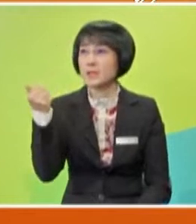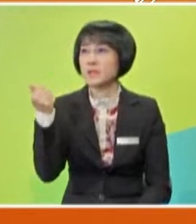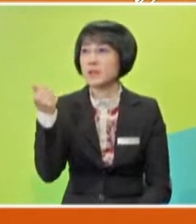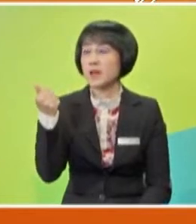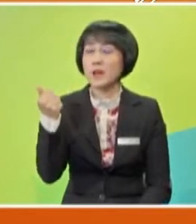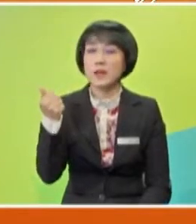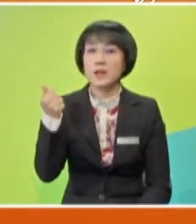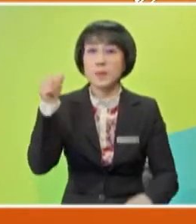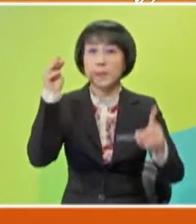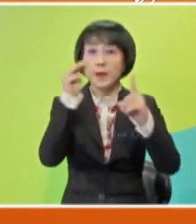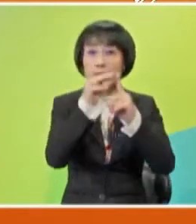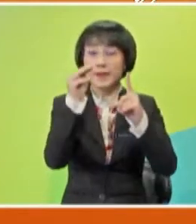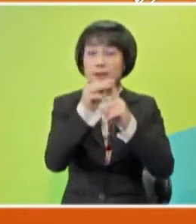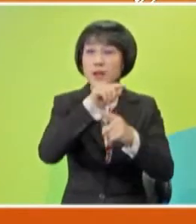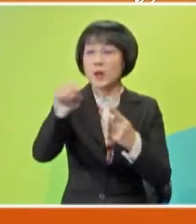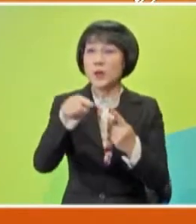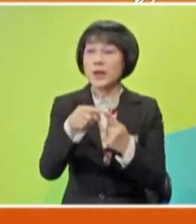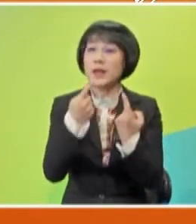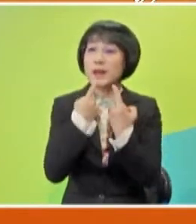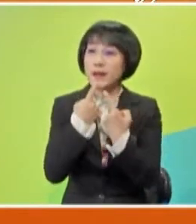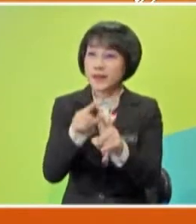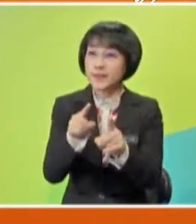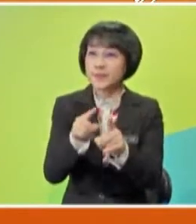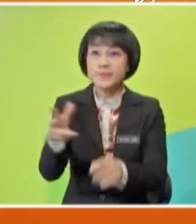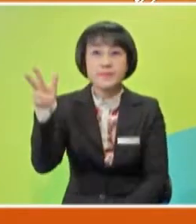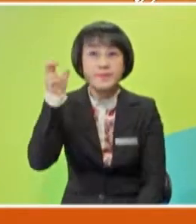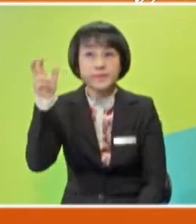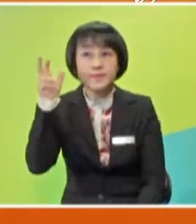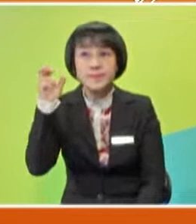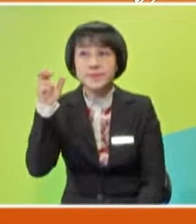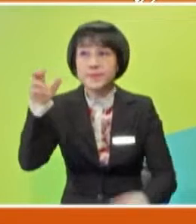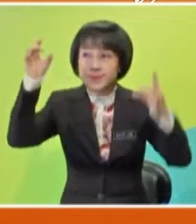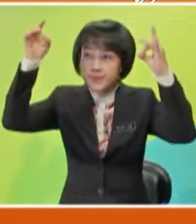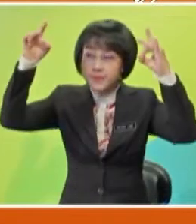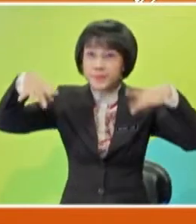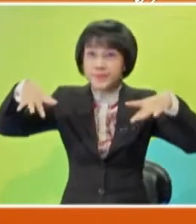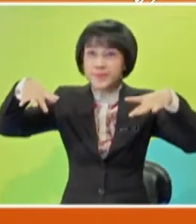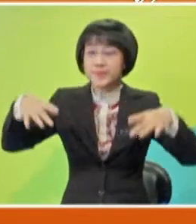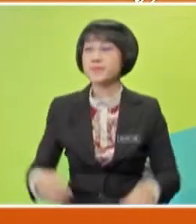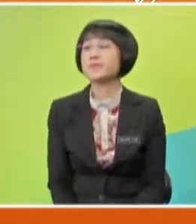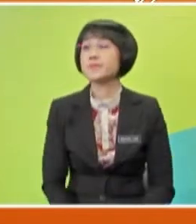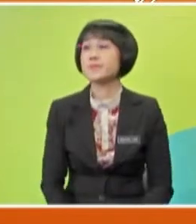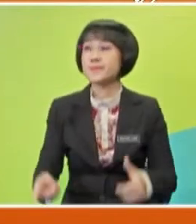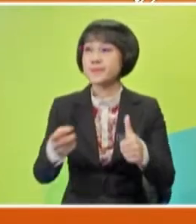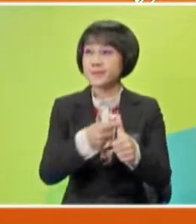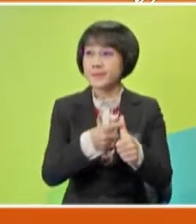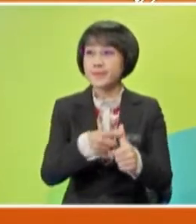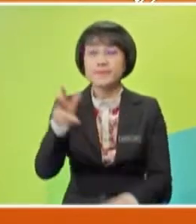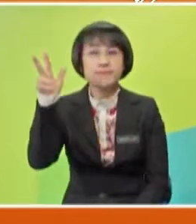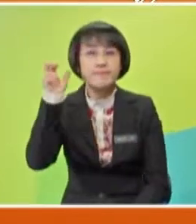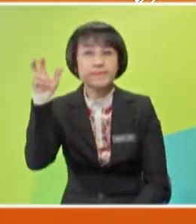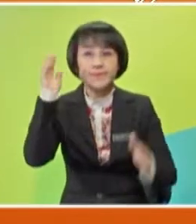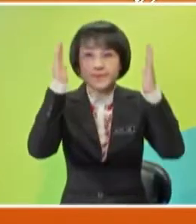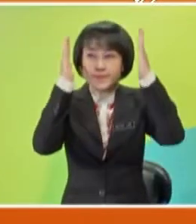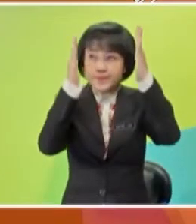well when answering listening tasks. Okay. So the first thing that you can do is listen attentively to